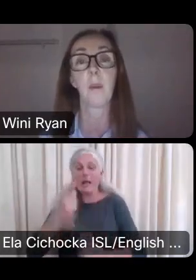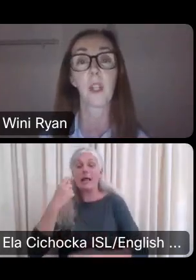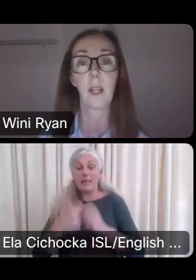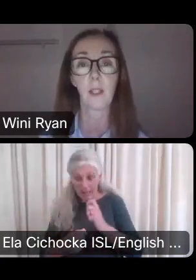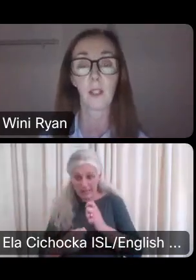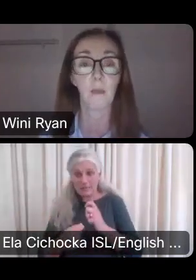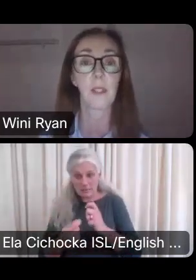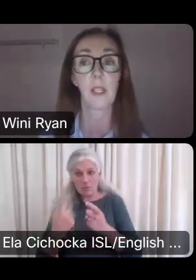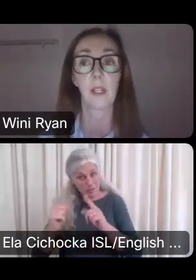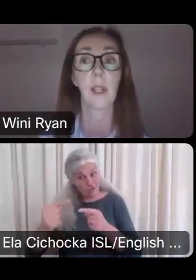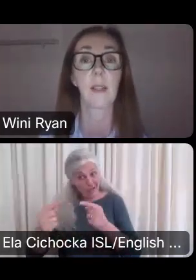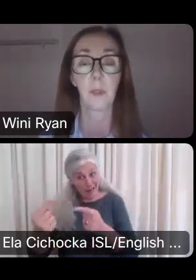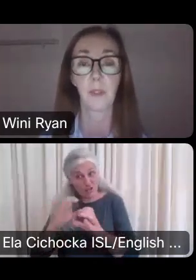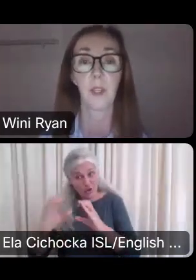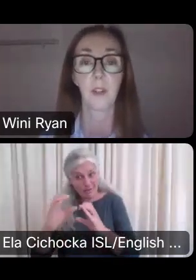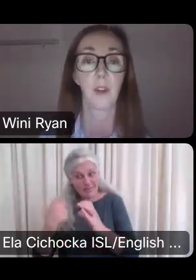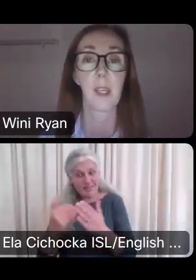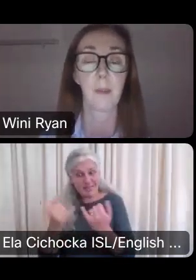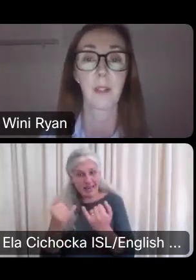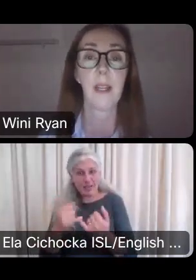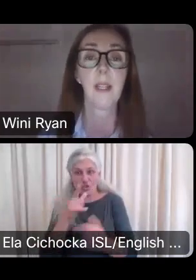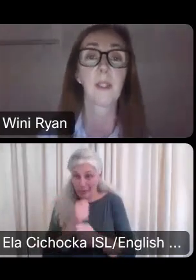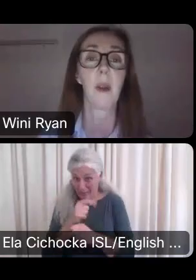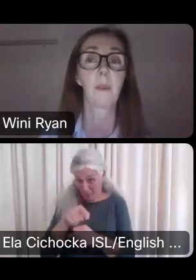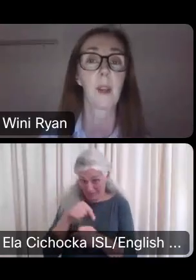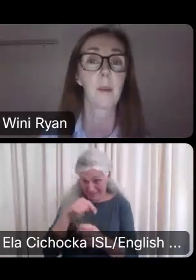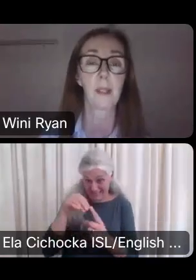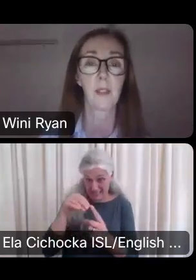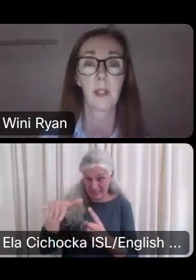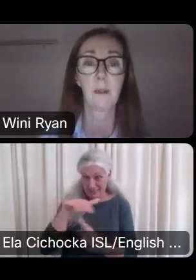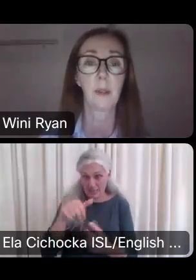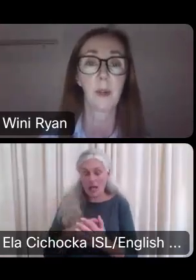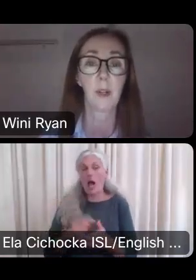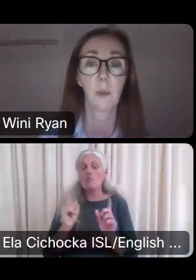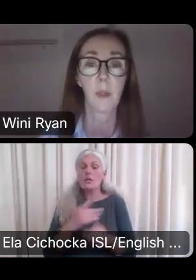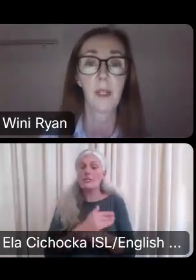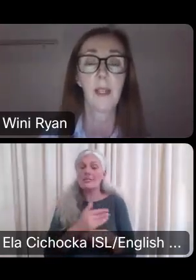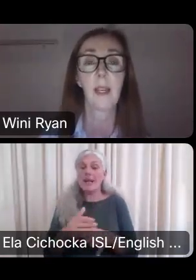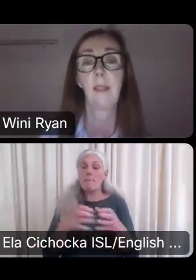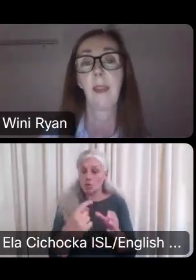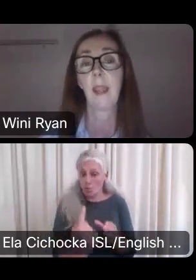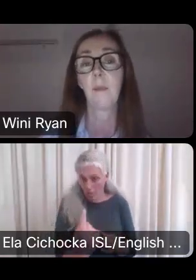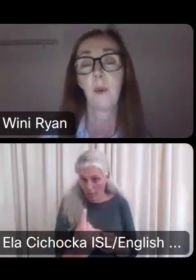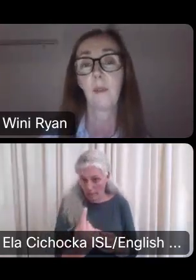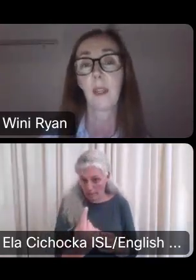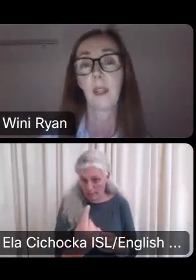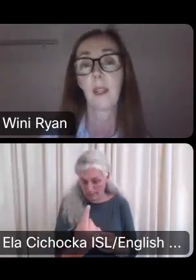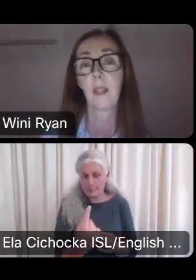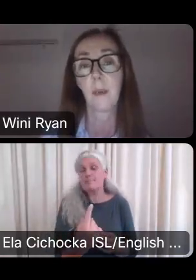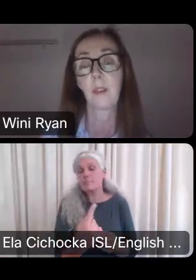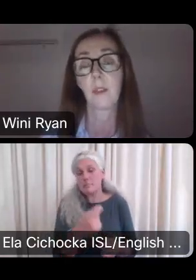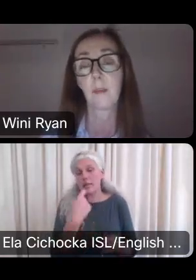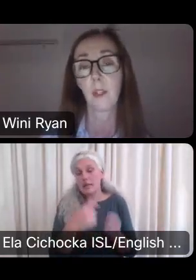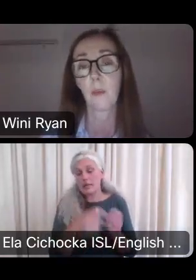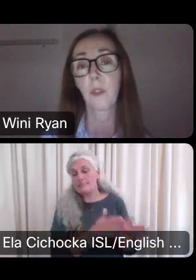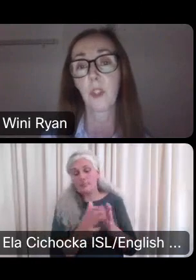a more challenging conversation like the ones that you're talking about. So I would recommend starting with module 1 and then moving through